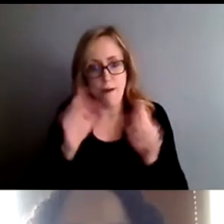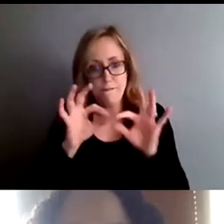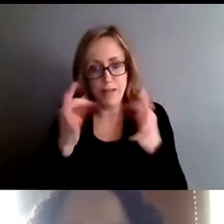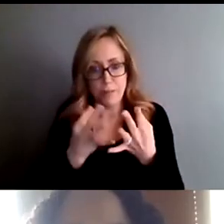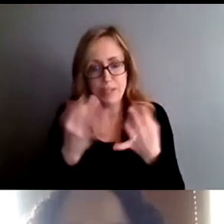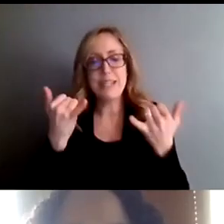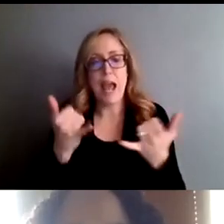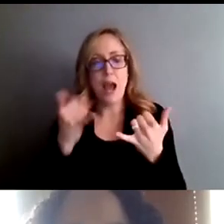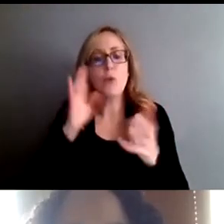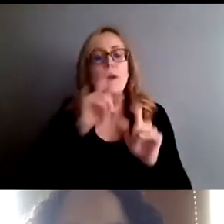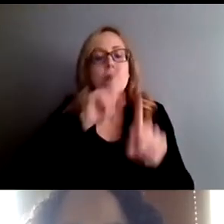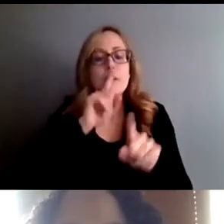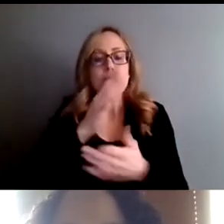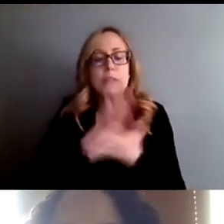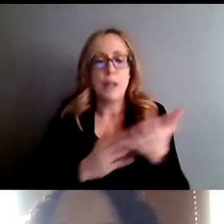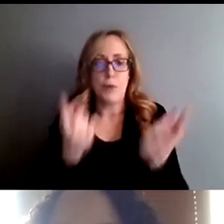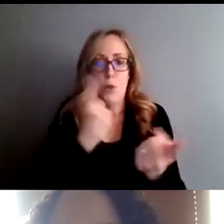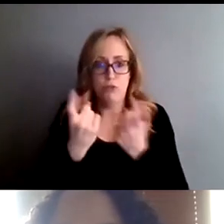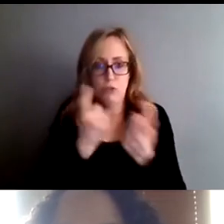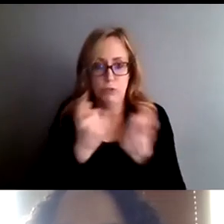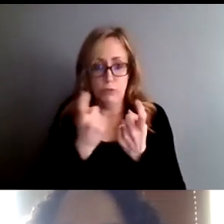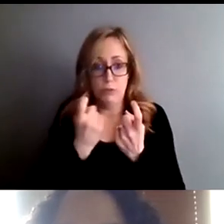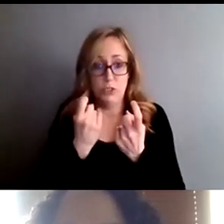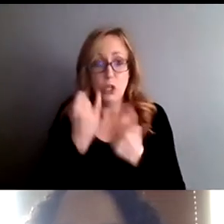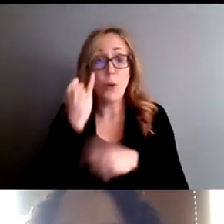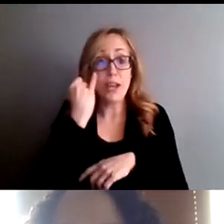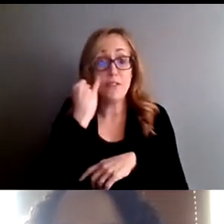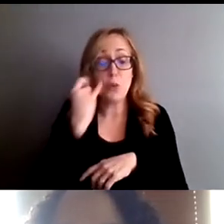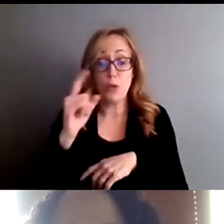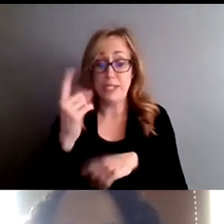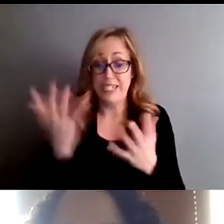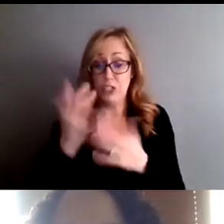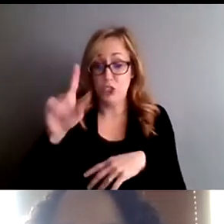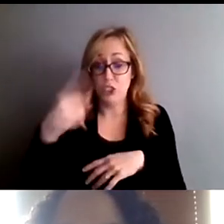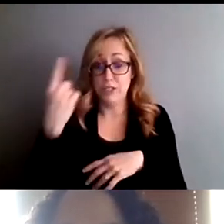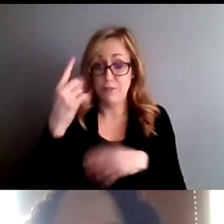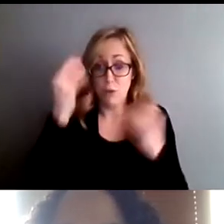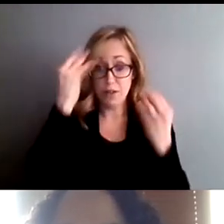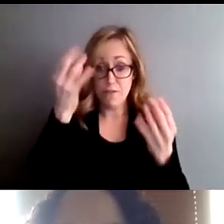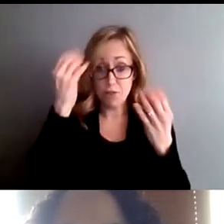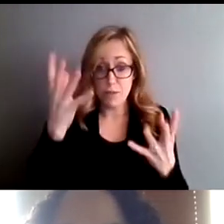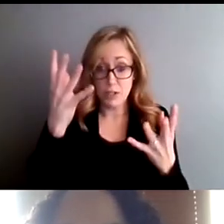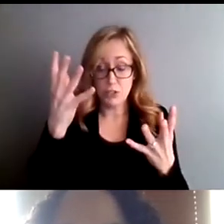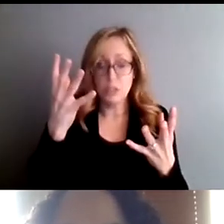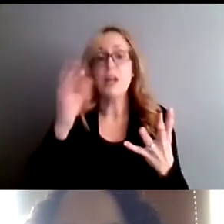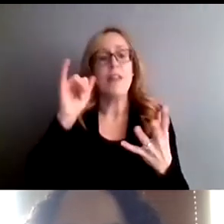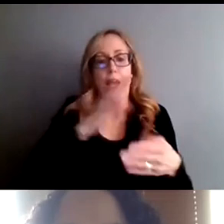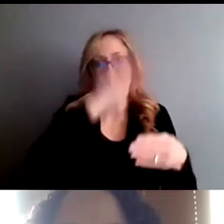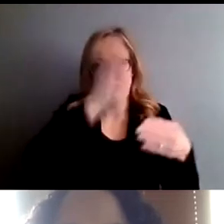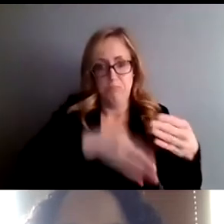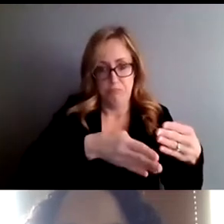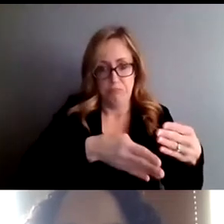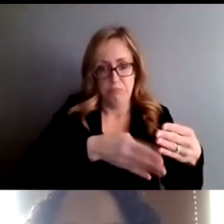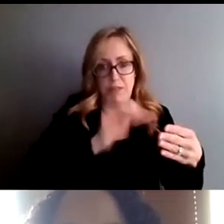answering some questions. So families, if you were just here for the information portion of the session, that concludes the information portion. Now